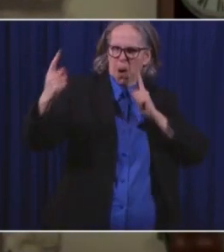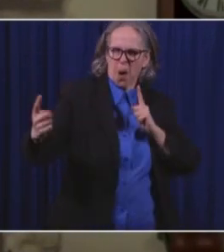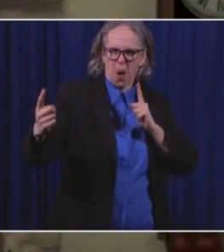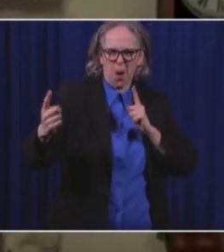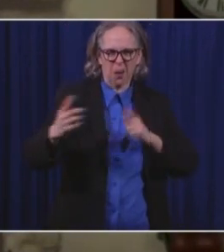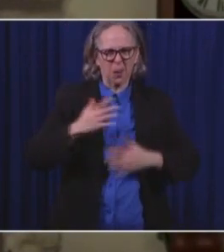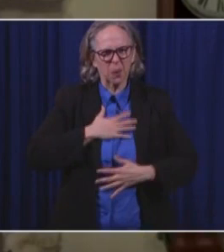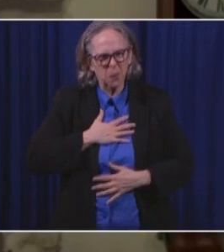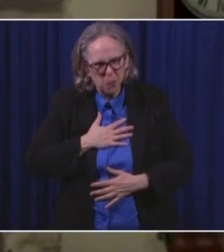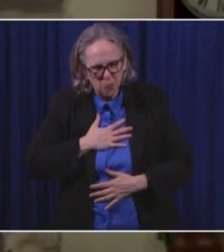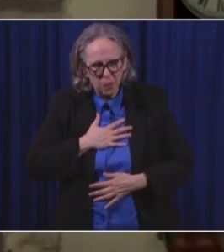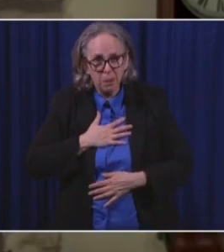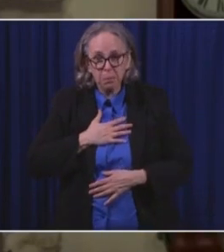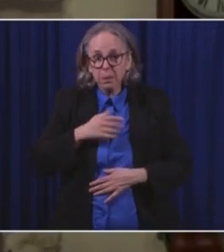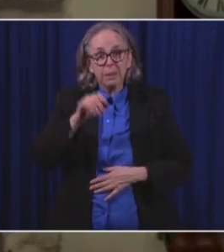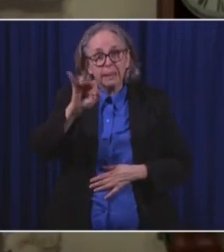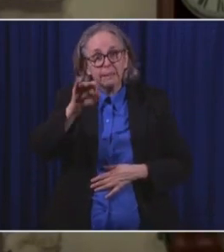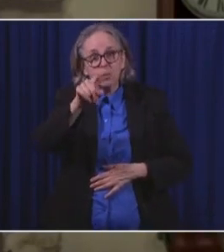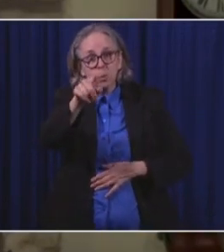we can do that,